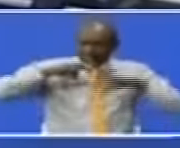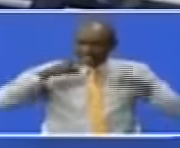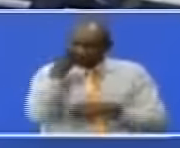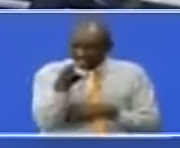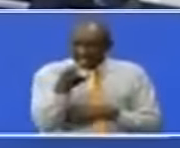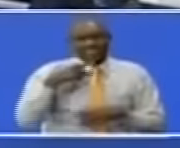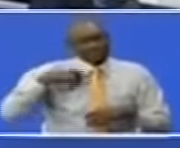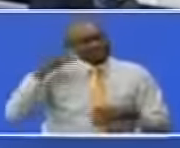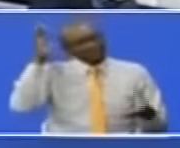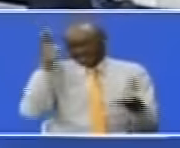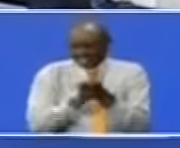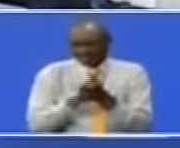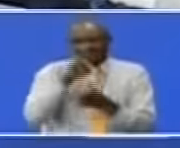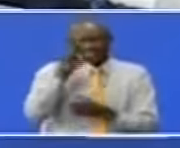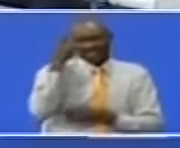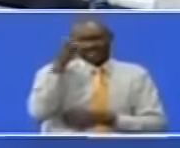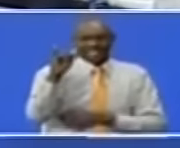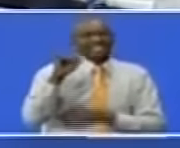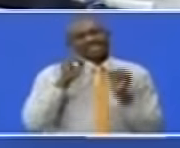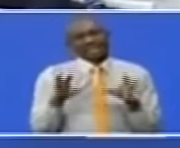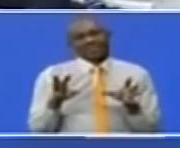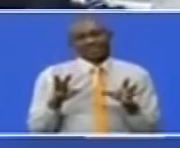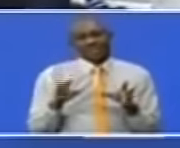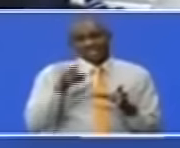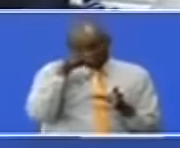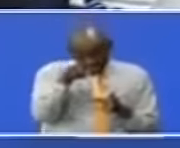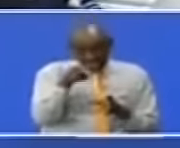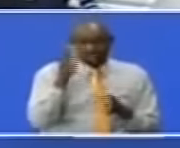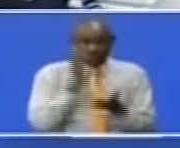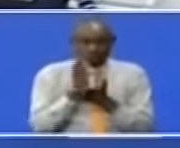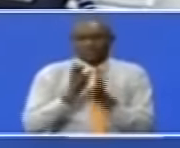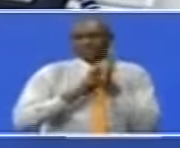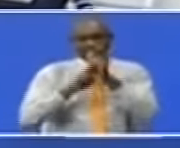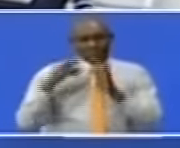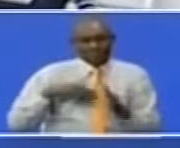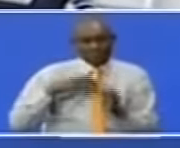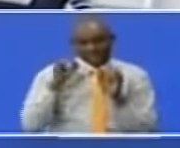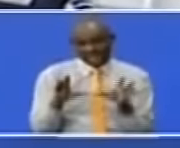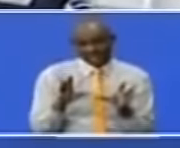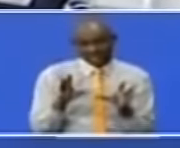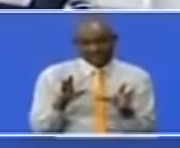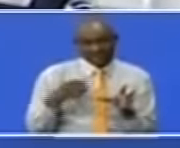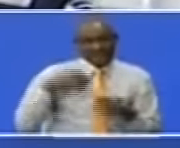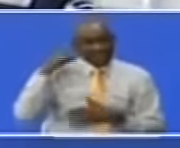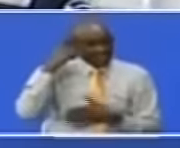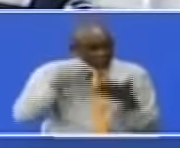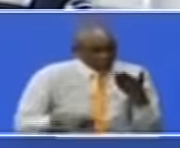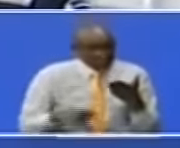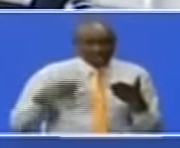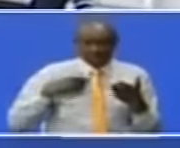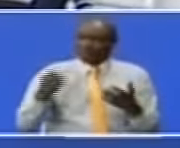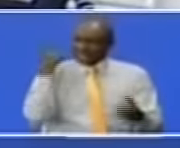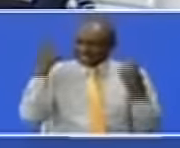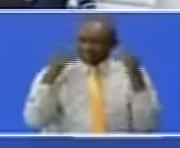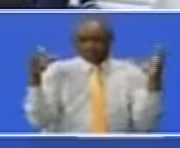we never believe in rallies, because that's a very unrepresentative section of the population. And I think, especially for Kericho,